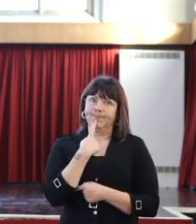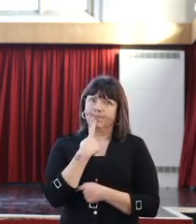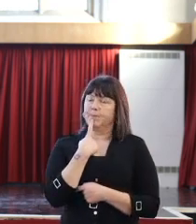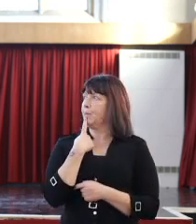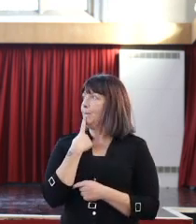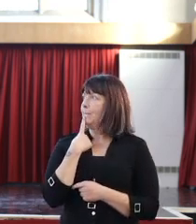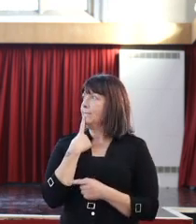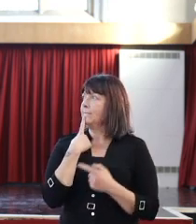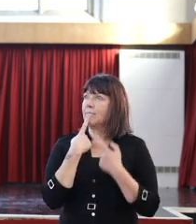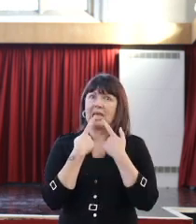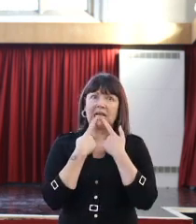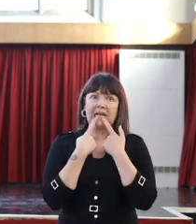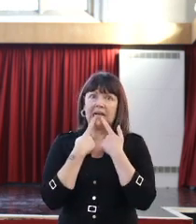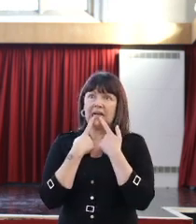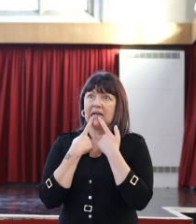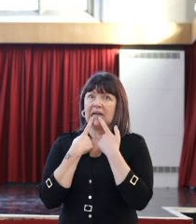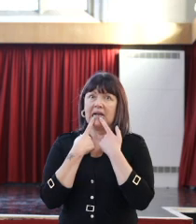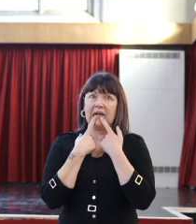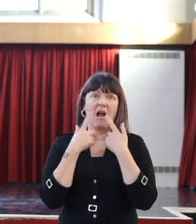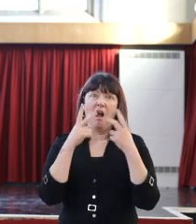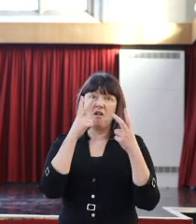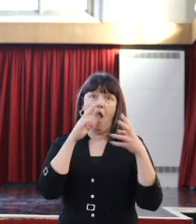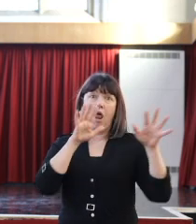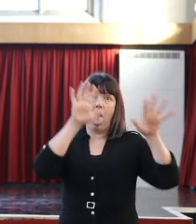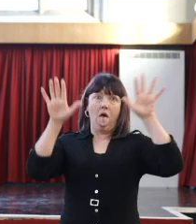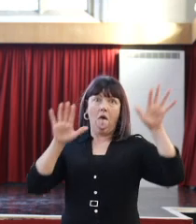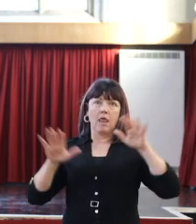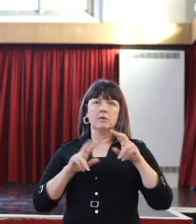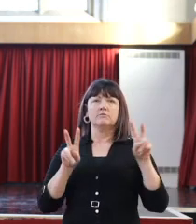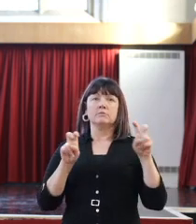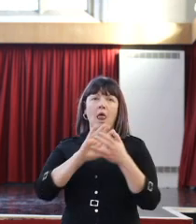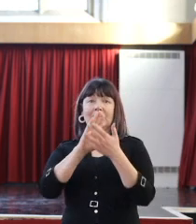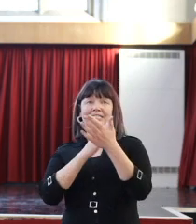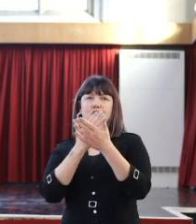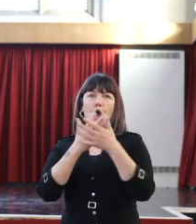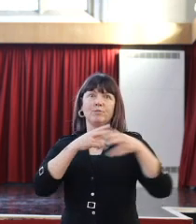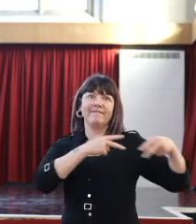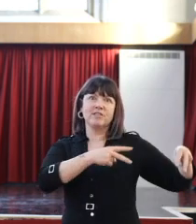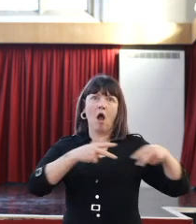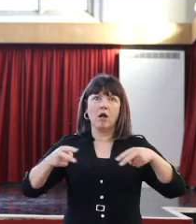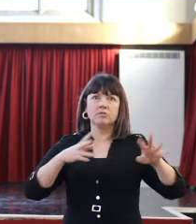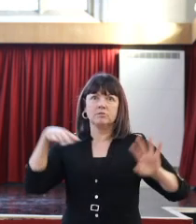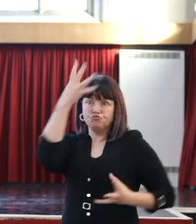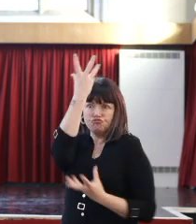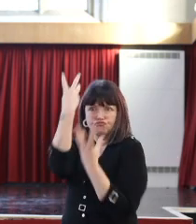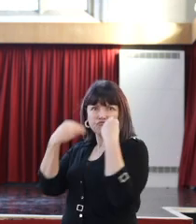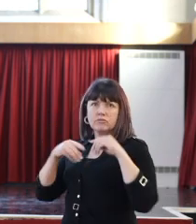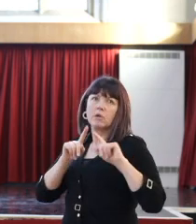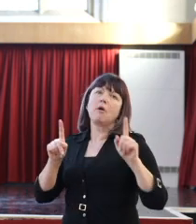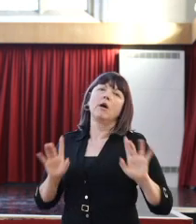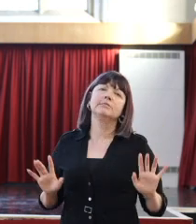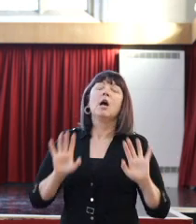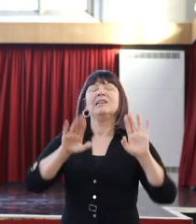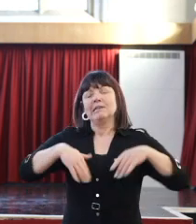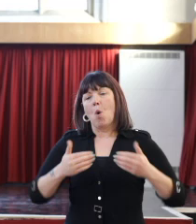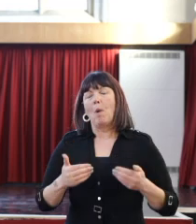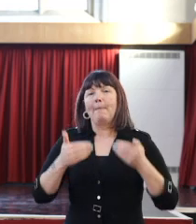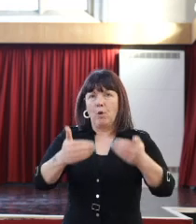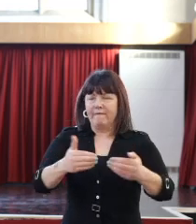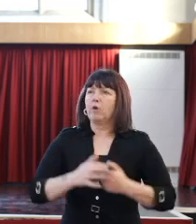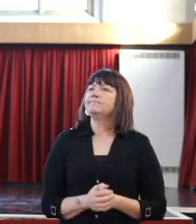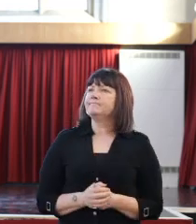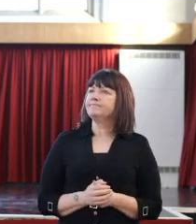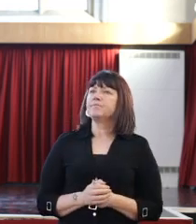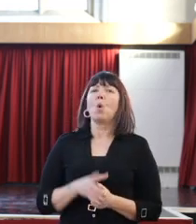I really can't do any kind of interpretive dance or tell you what was in that video. I'm afraid without it, we're a bit screwed. But we'll move on to the next bit. So, a quick